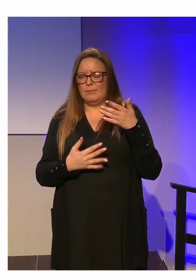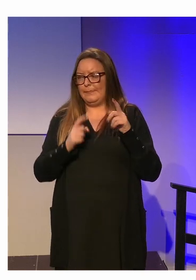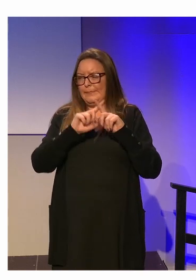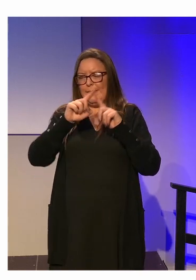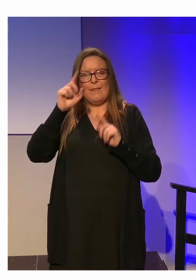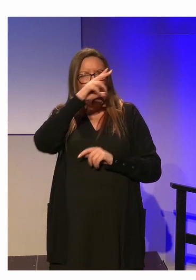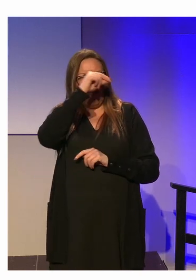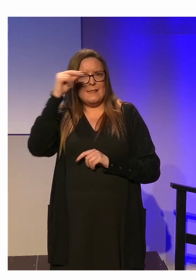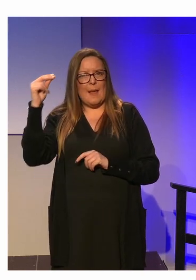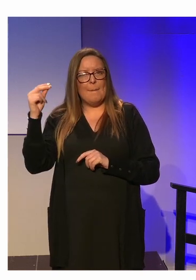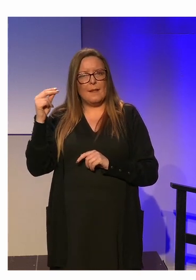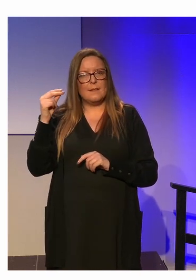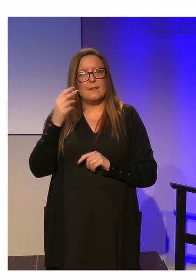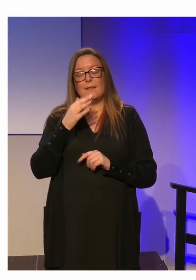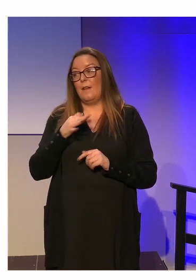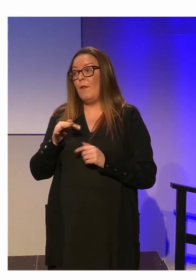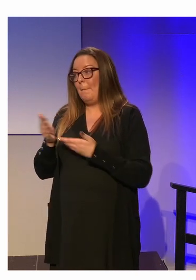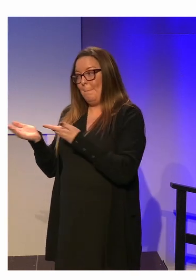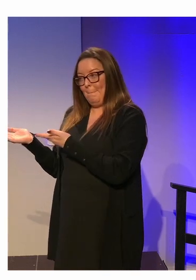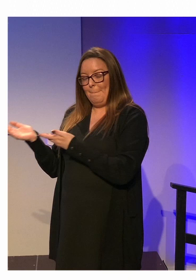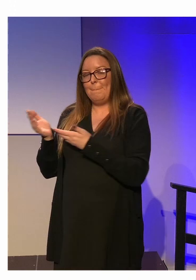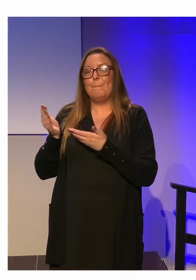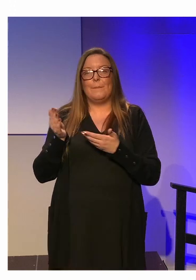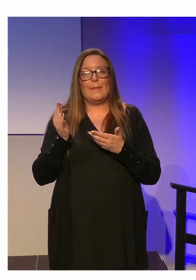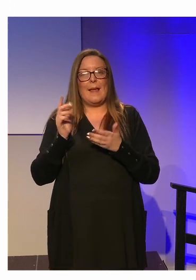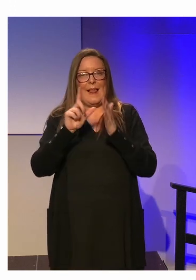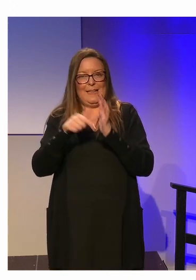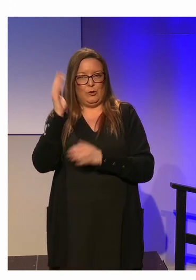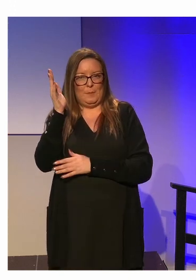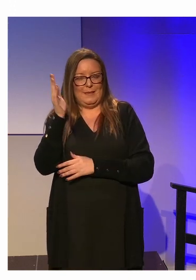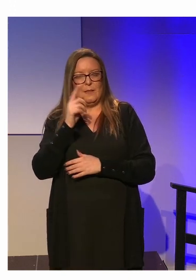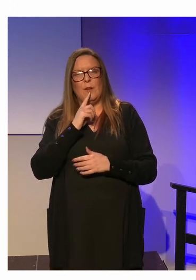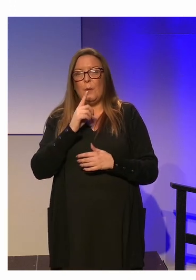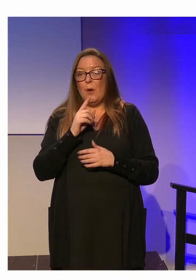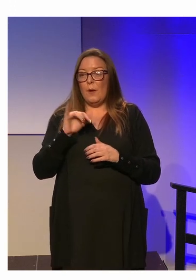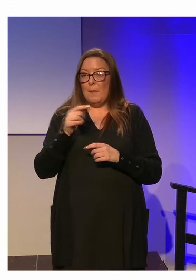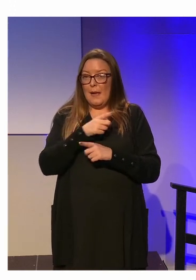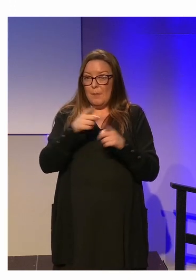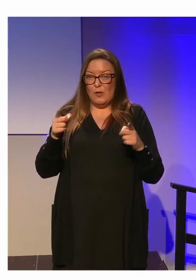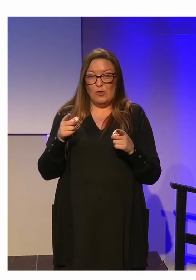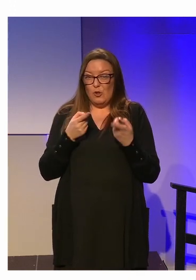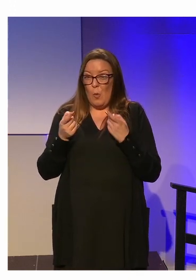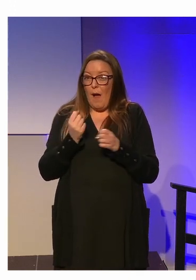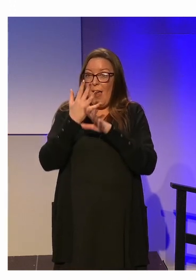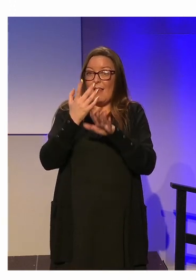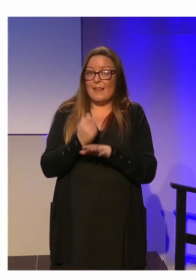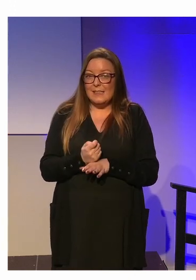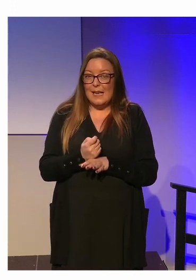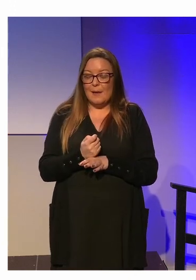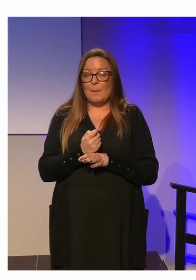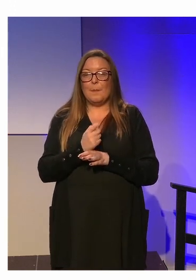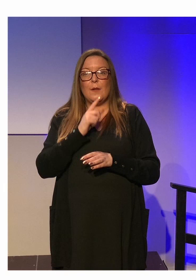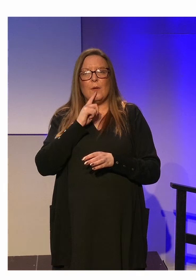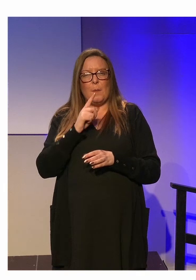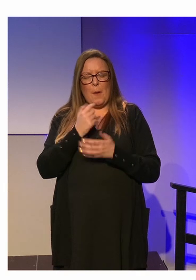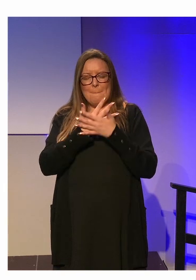the panels later. And you're using these and doing this probably all the time anyway, right? But there's